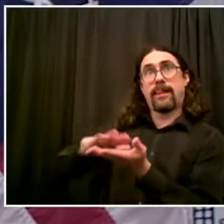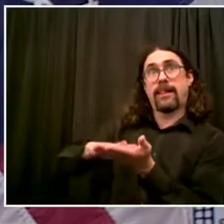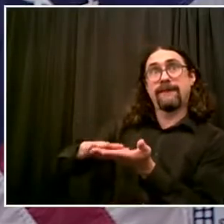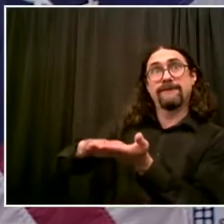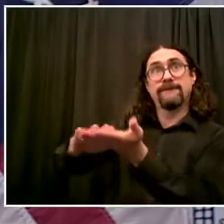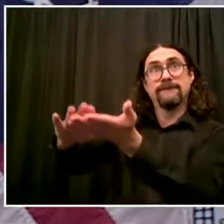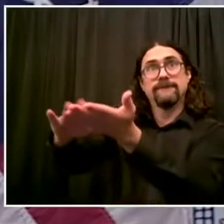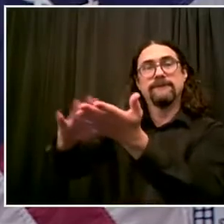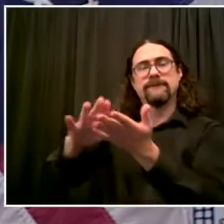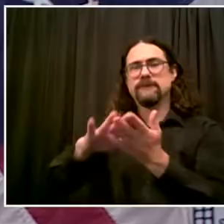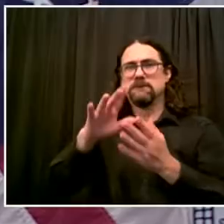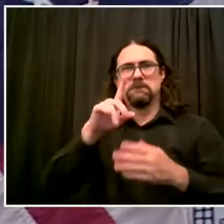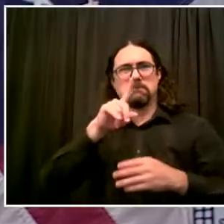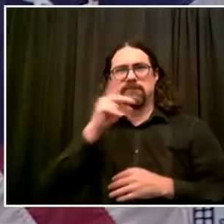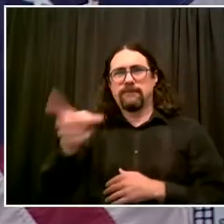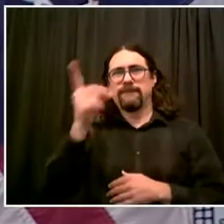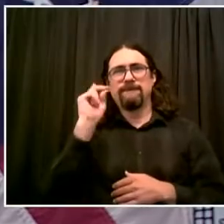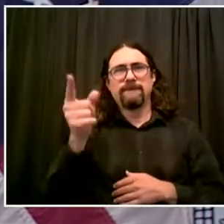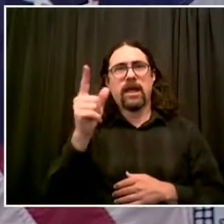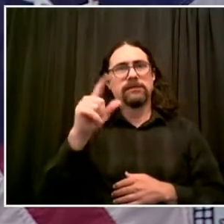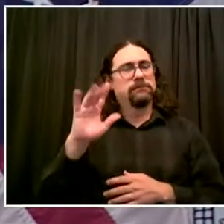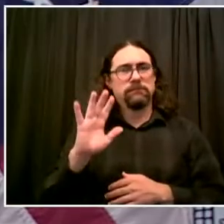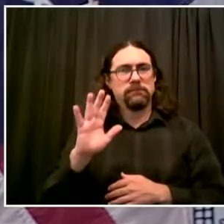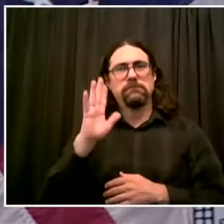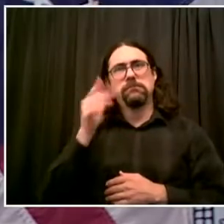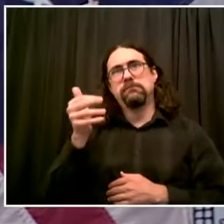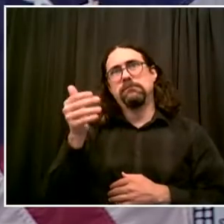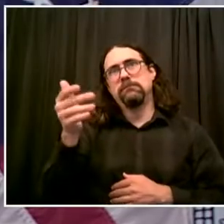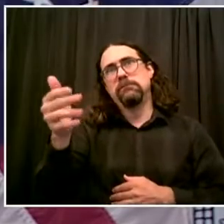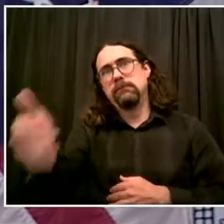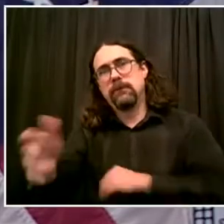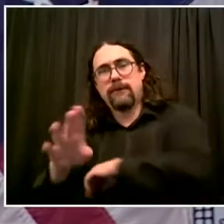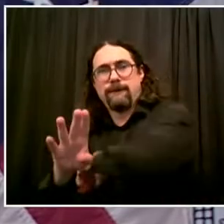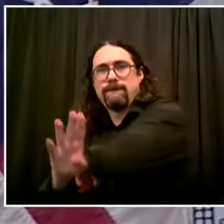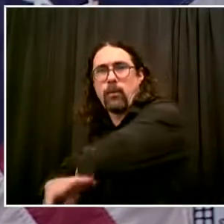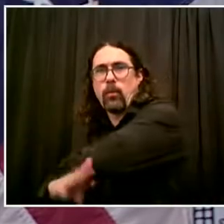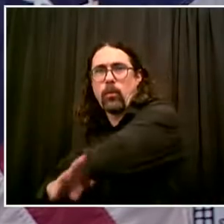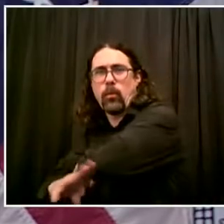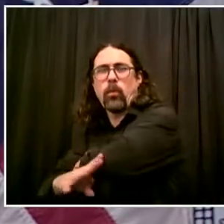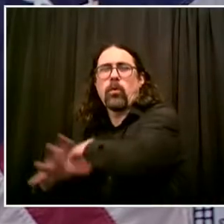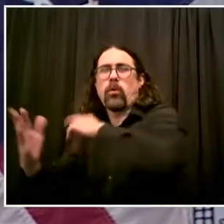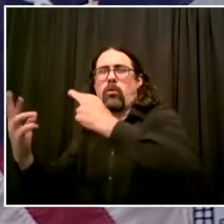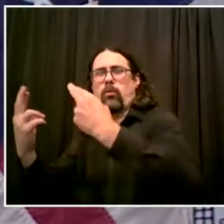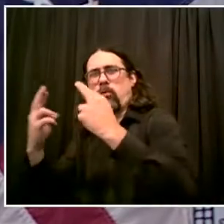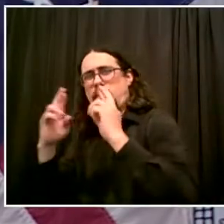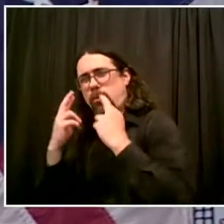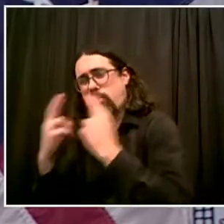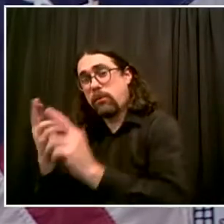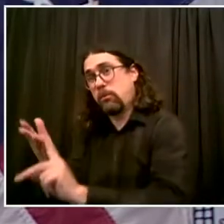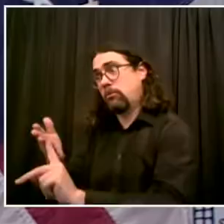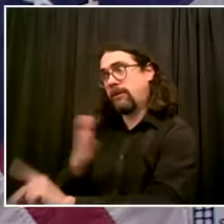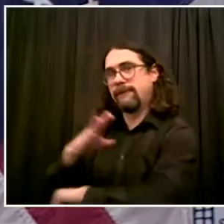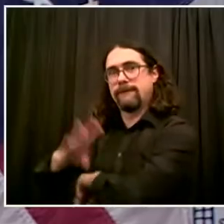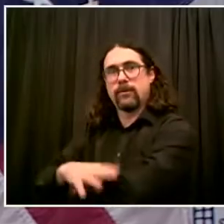us now and in the following fiscal year to just get through. So that's the way we're thinking about it. Did you have a